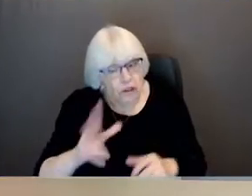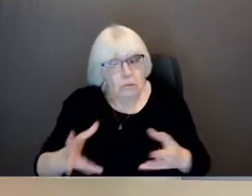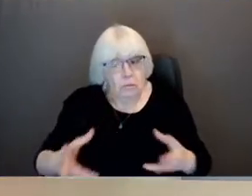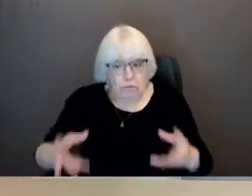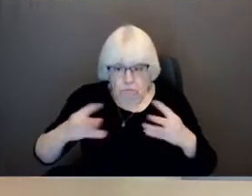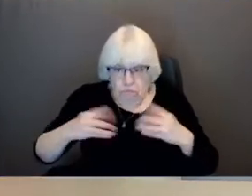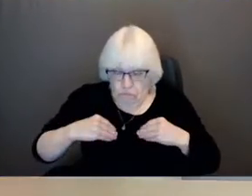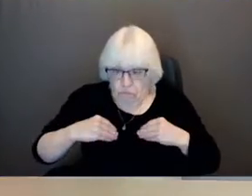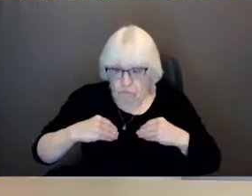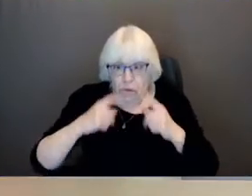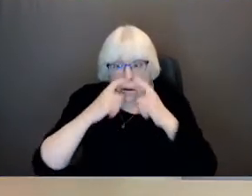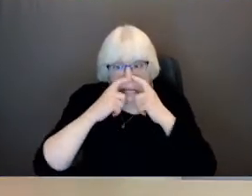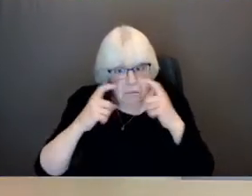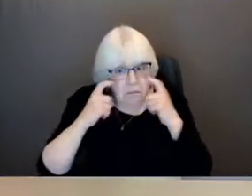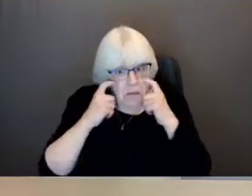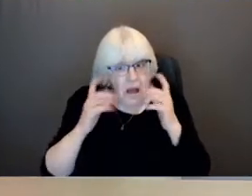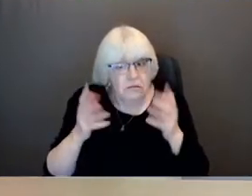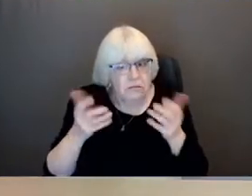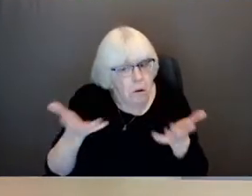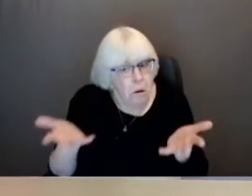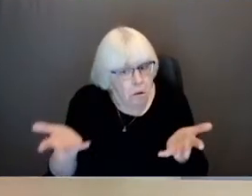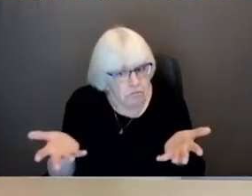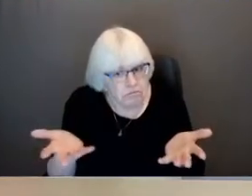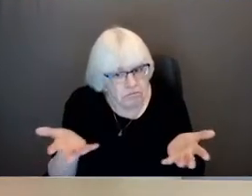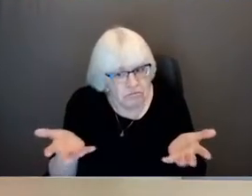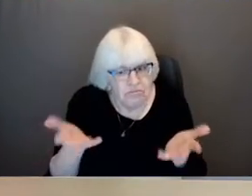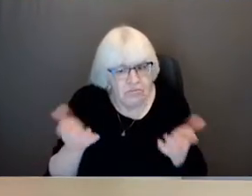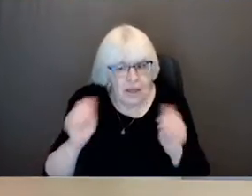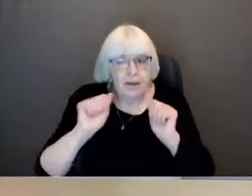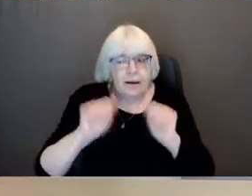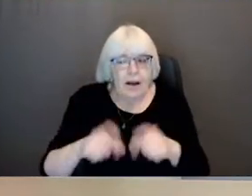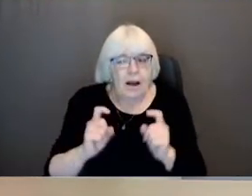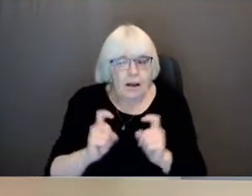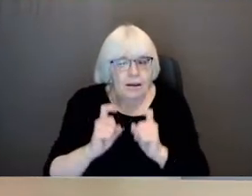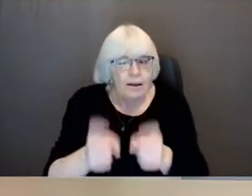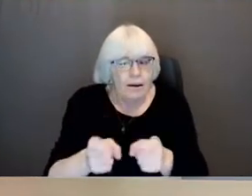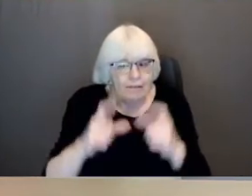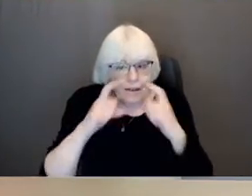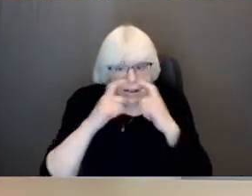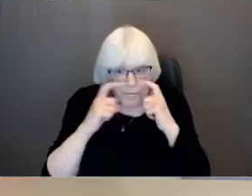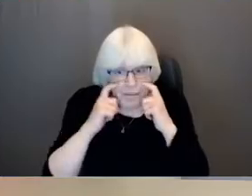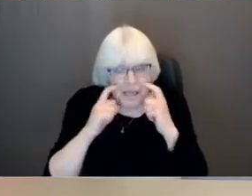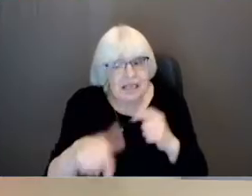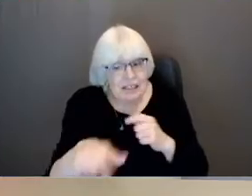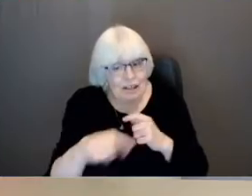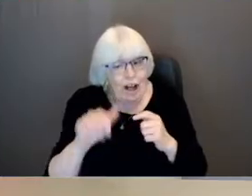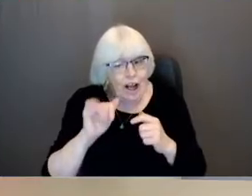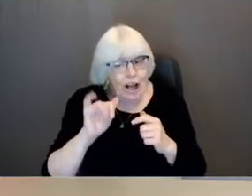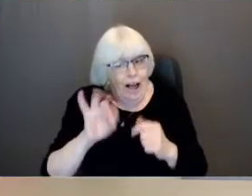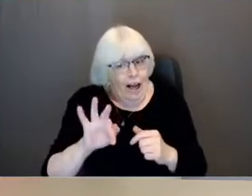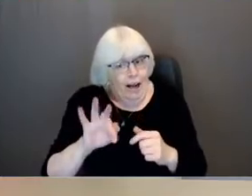only measure that in terms of early learning, but there'll